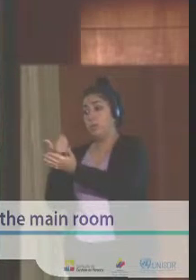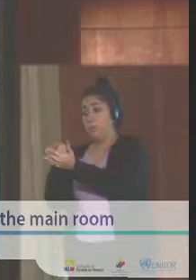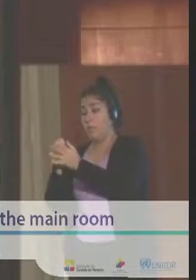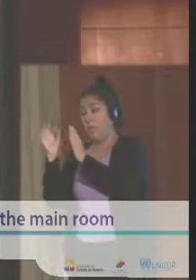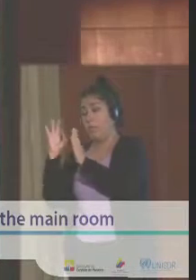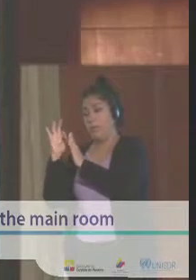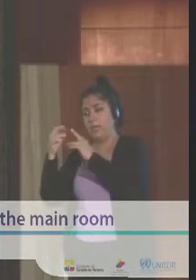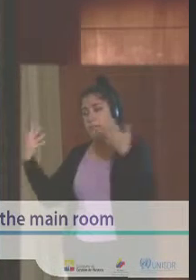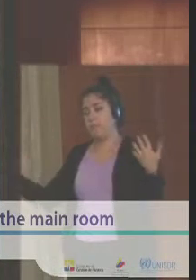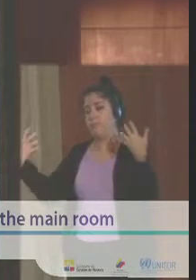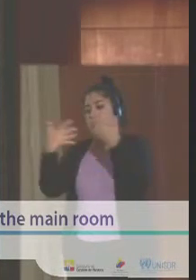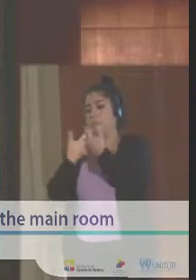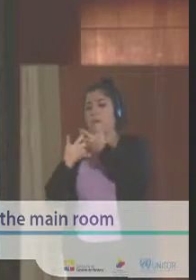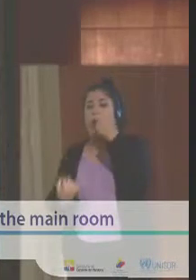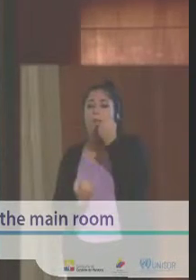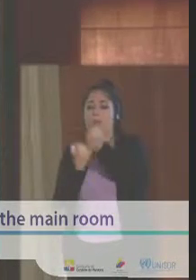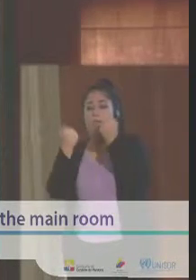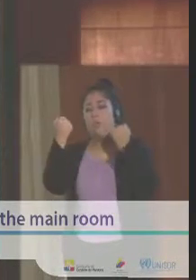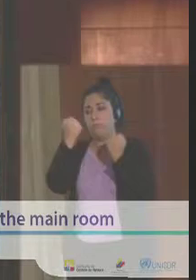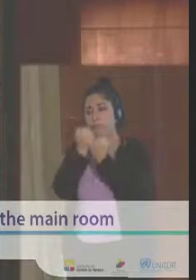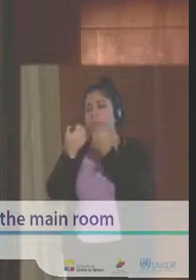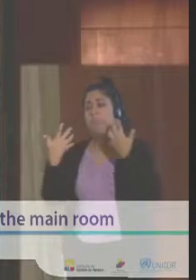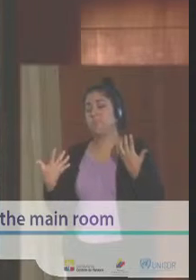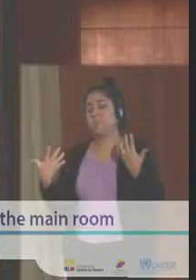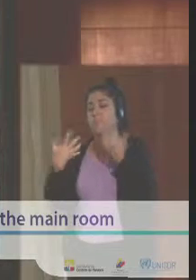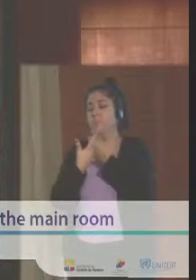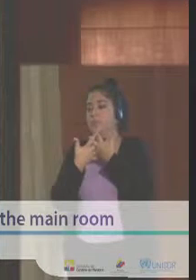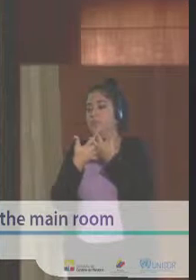of Peru. In 2012,